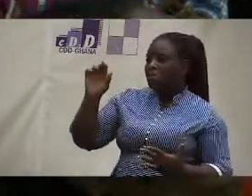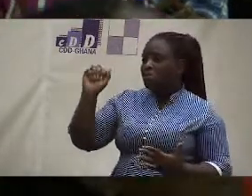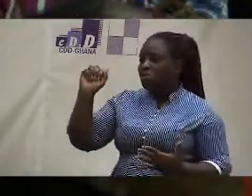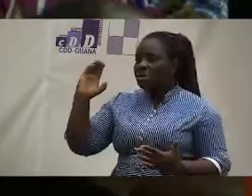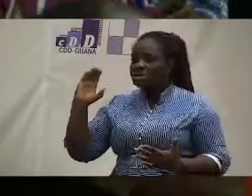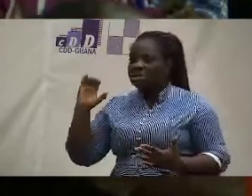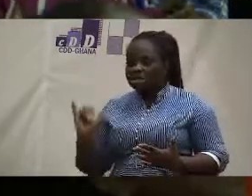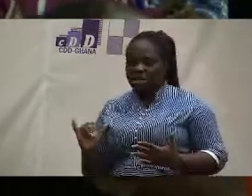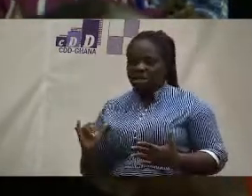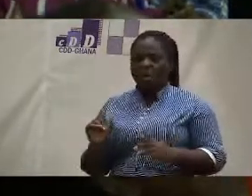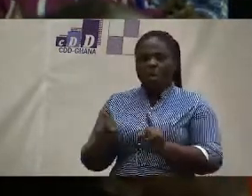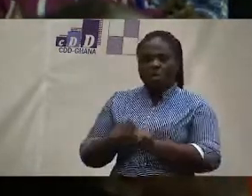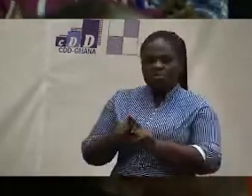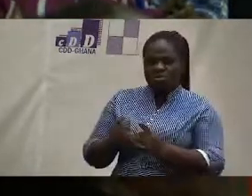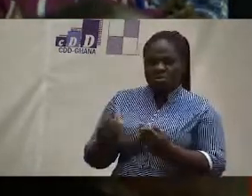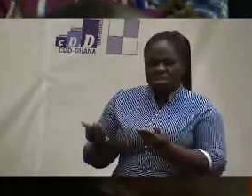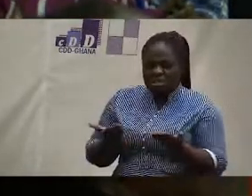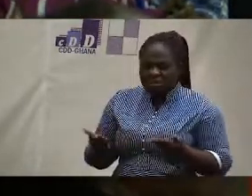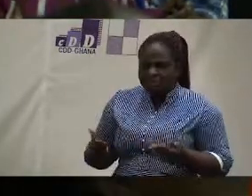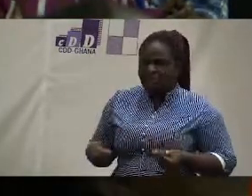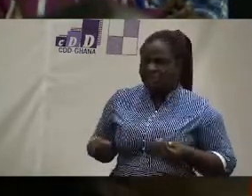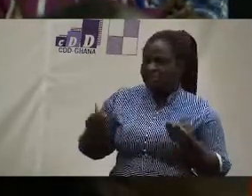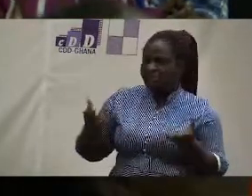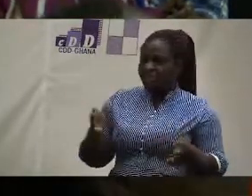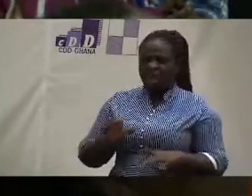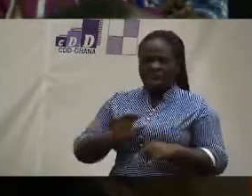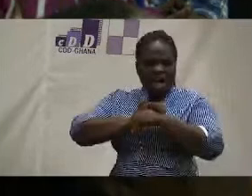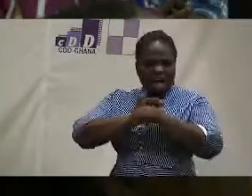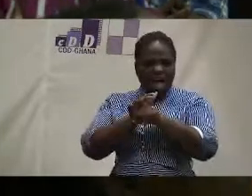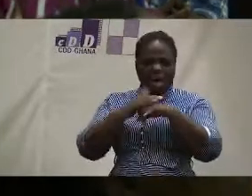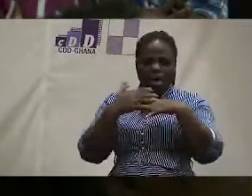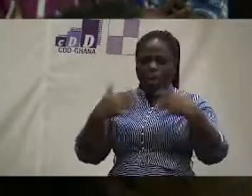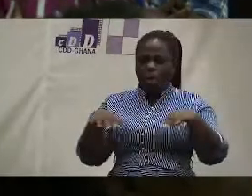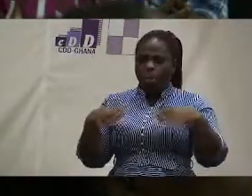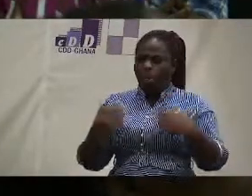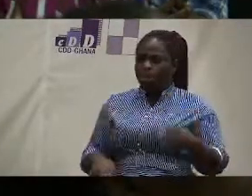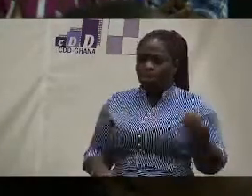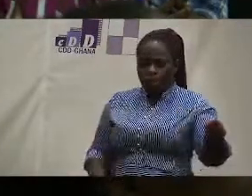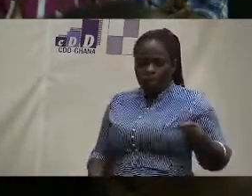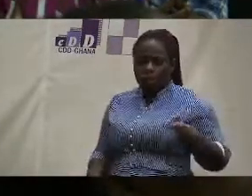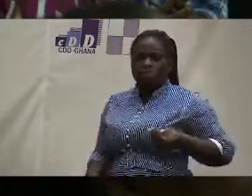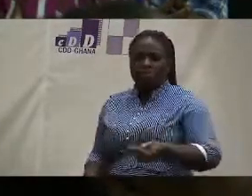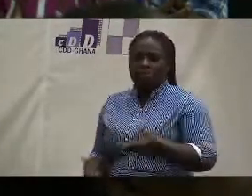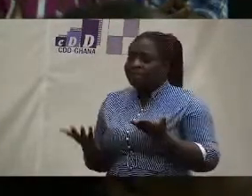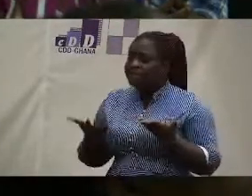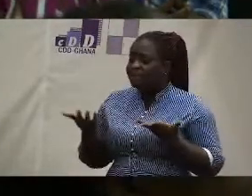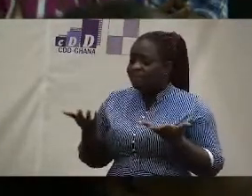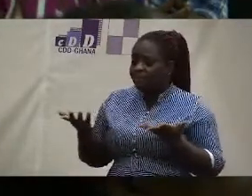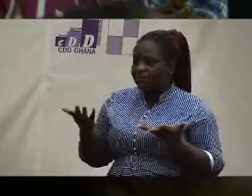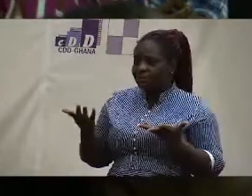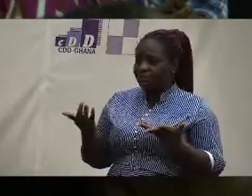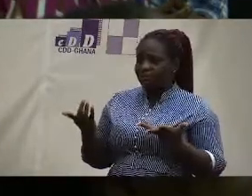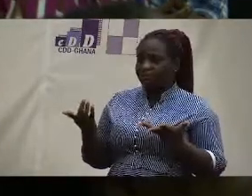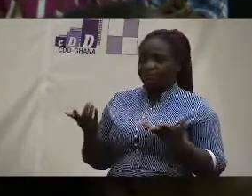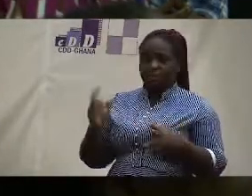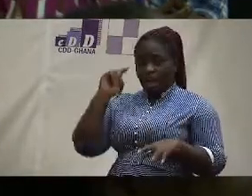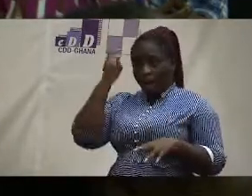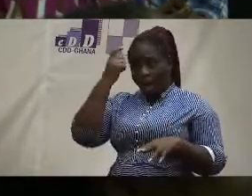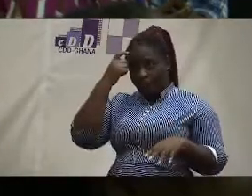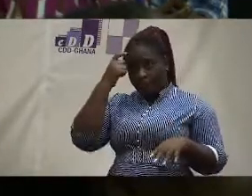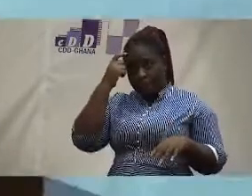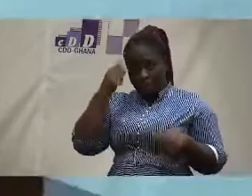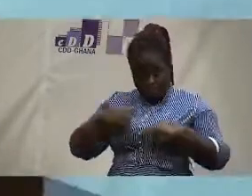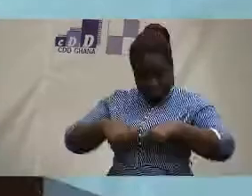service providers. In COVID, they were willingly and available to provide services, even while government are